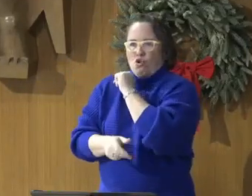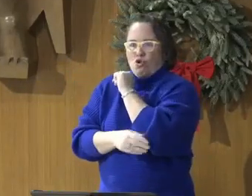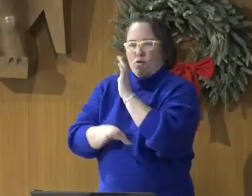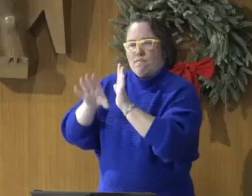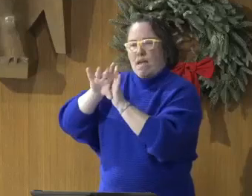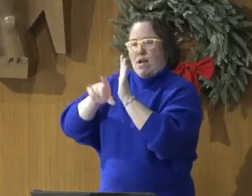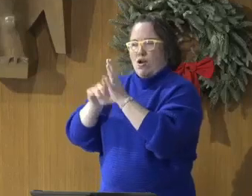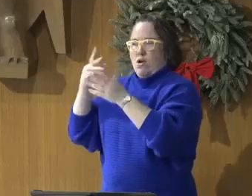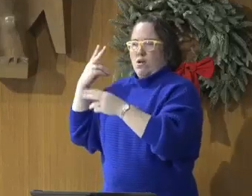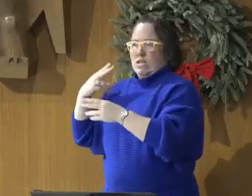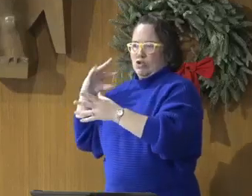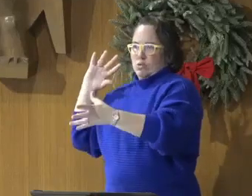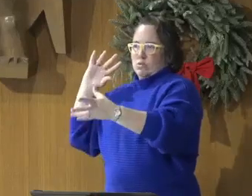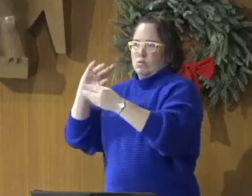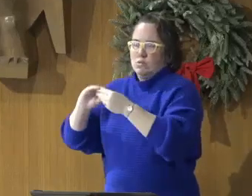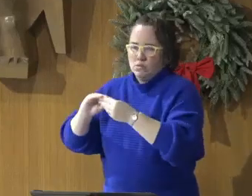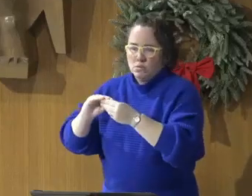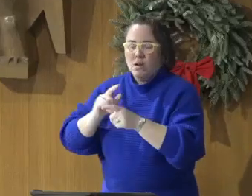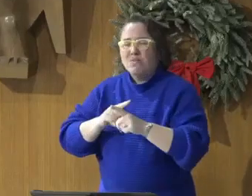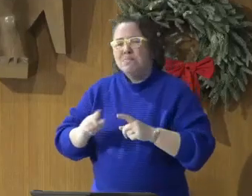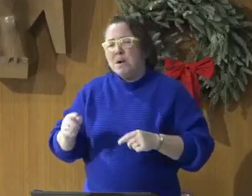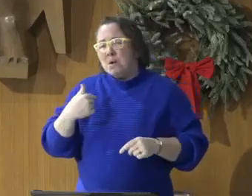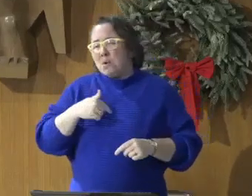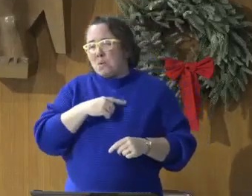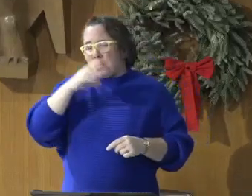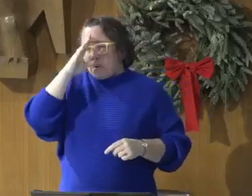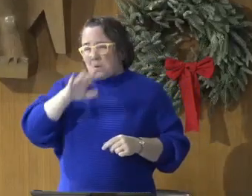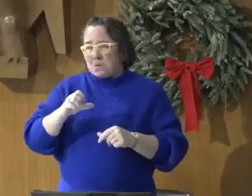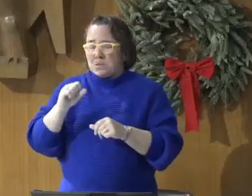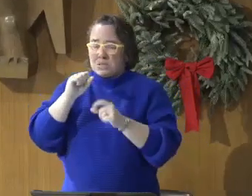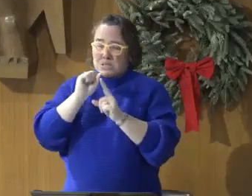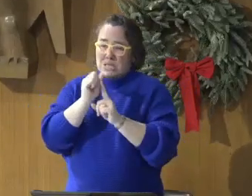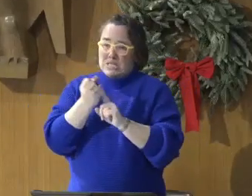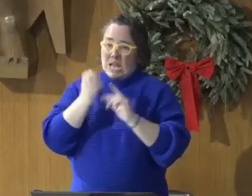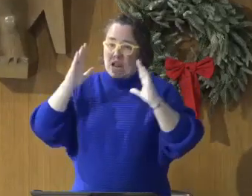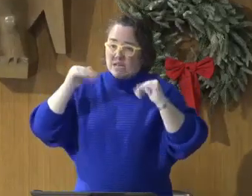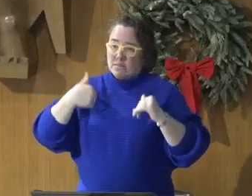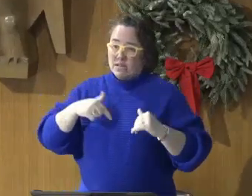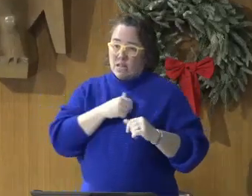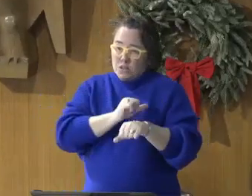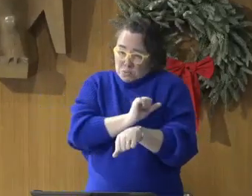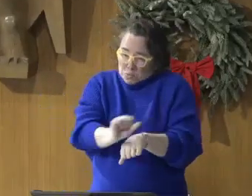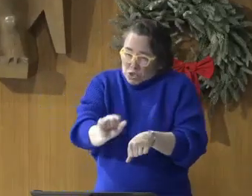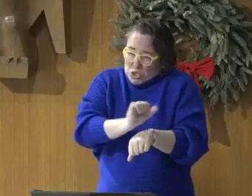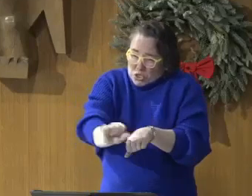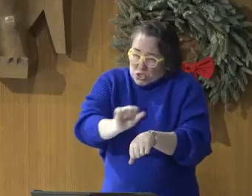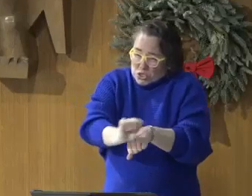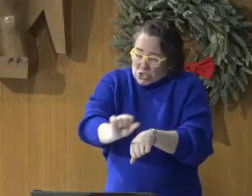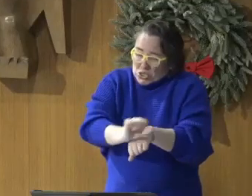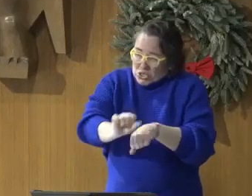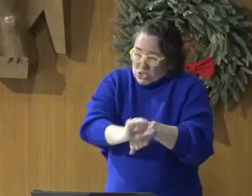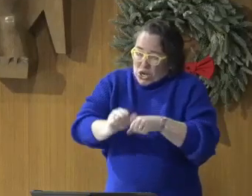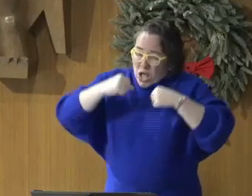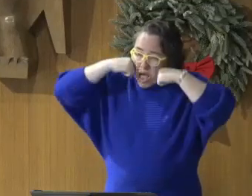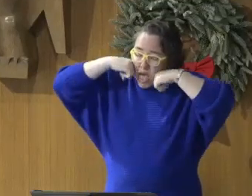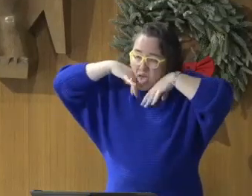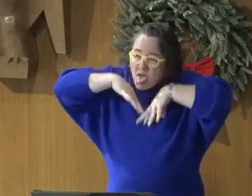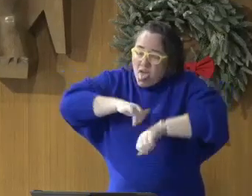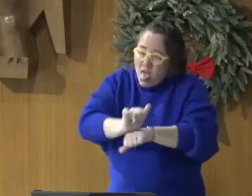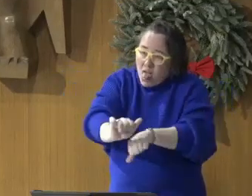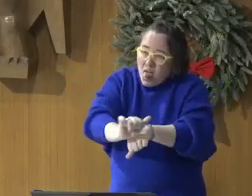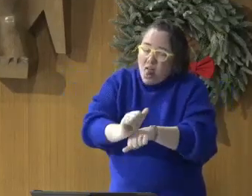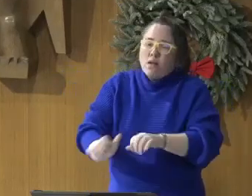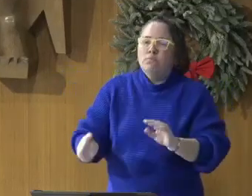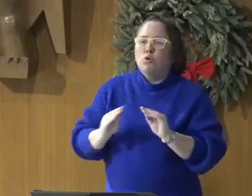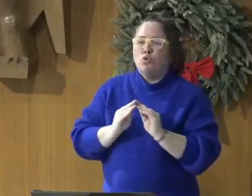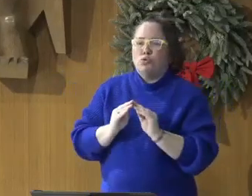But society just tells us to work more and to work harder. People begin